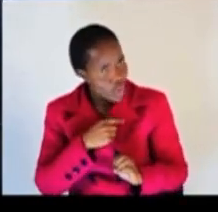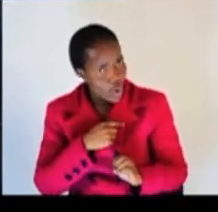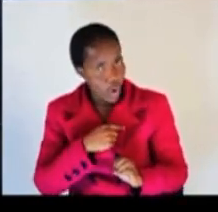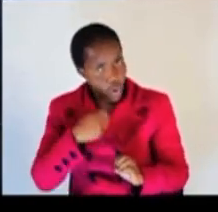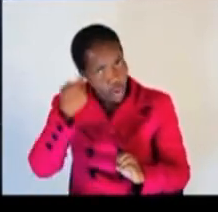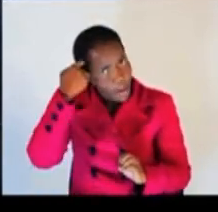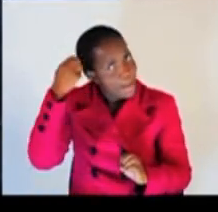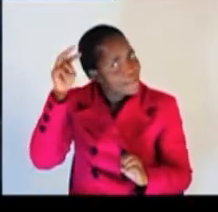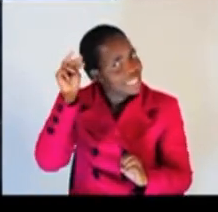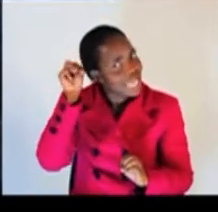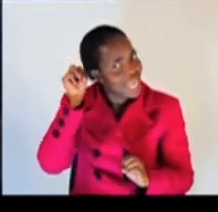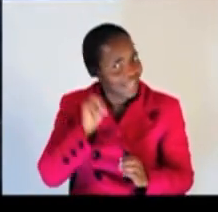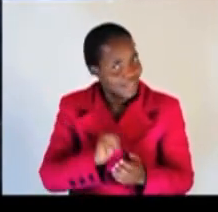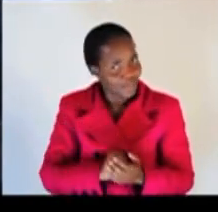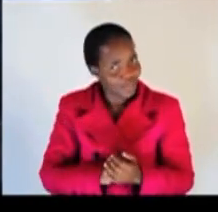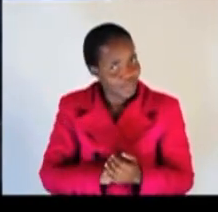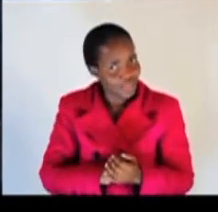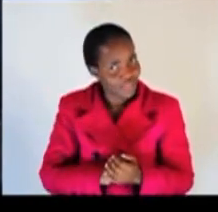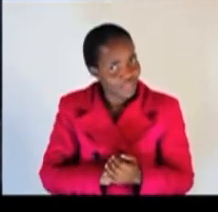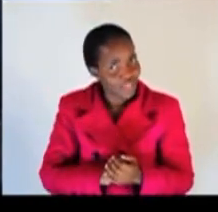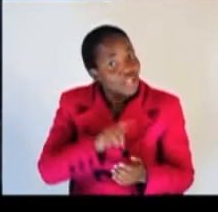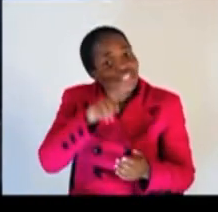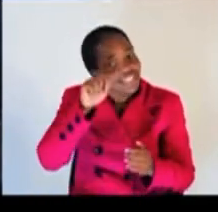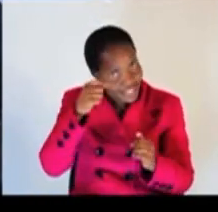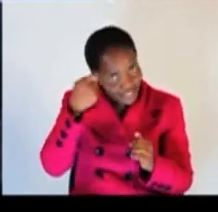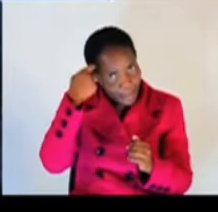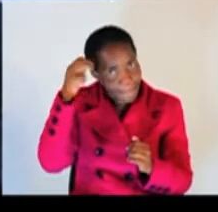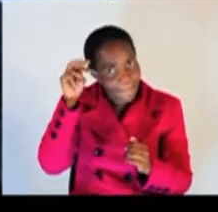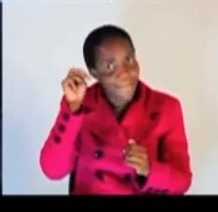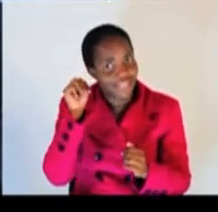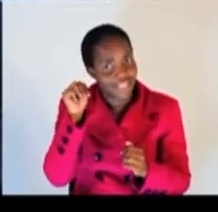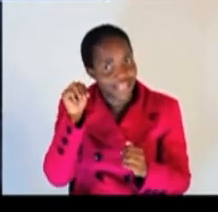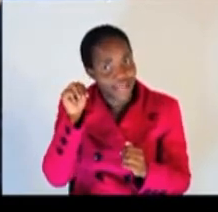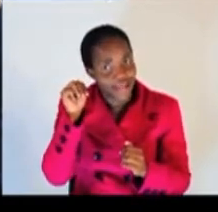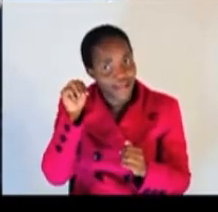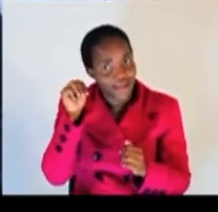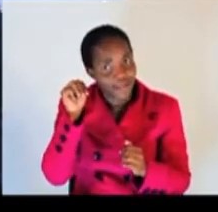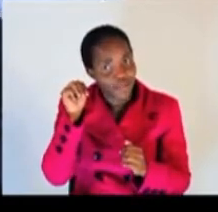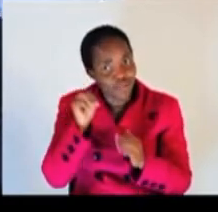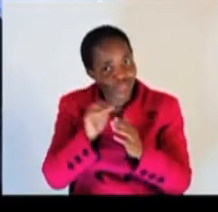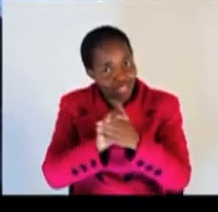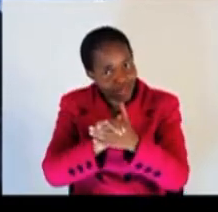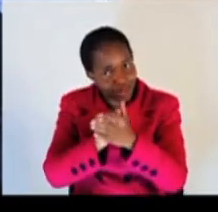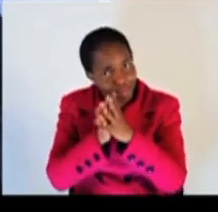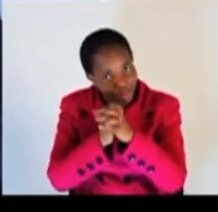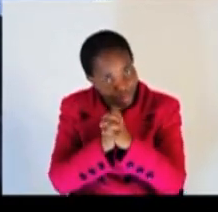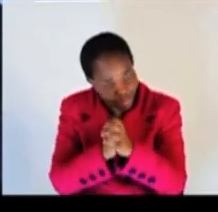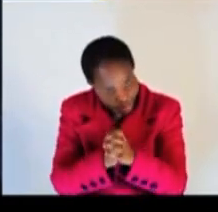Nelson Mandela. You are Nelson Mandela. The Nelson Mandela.